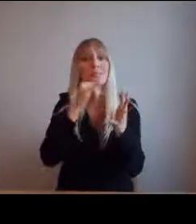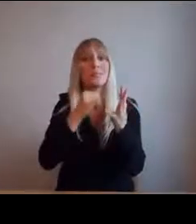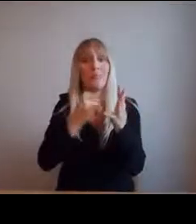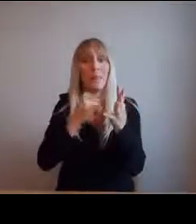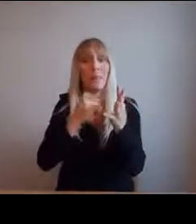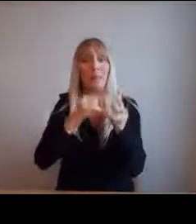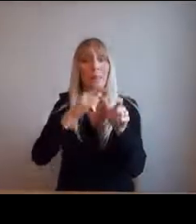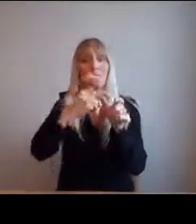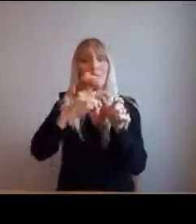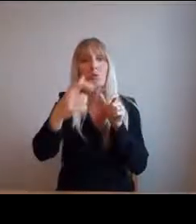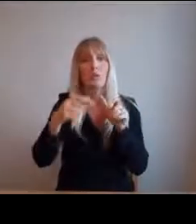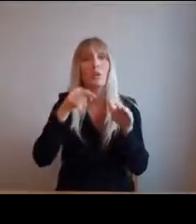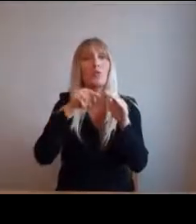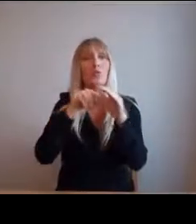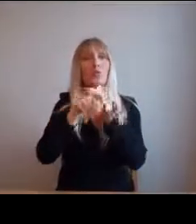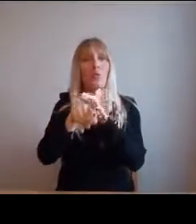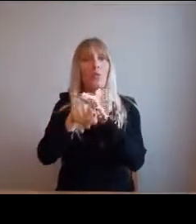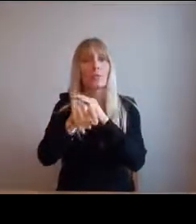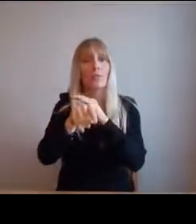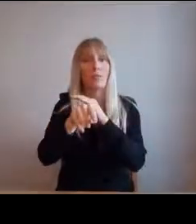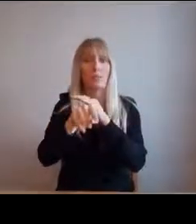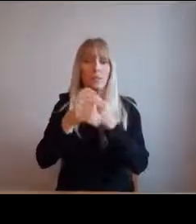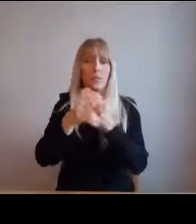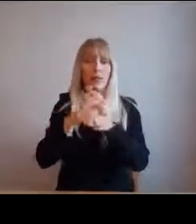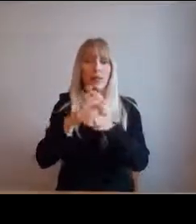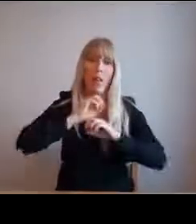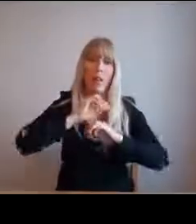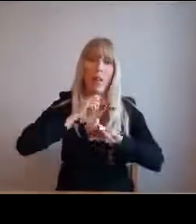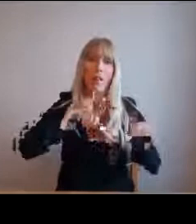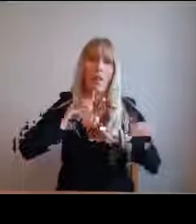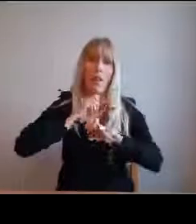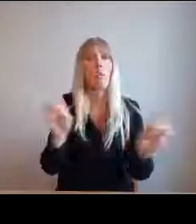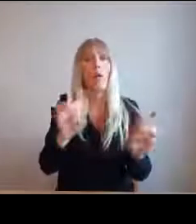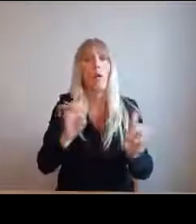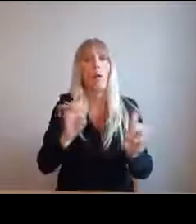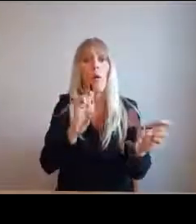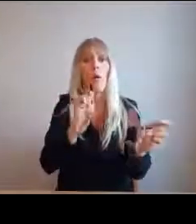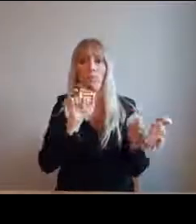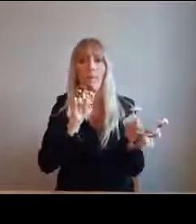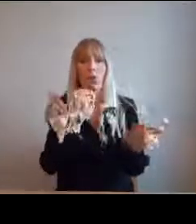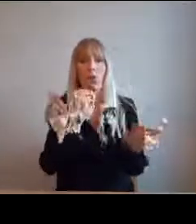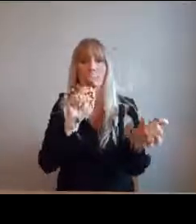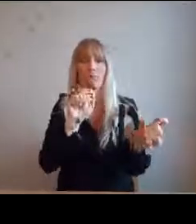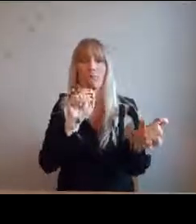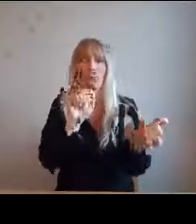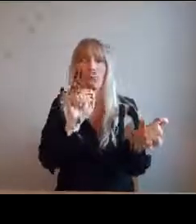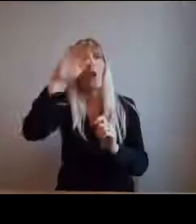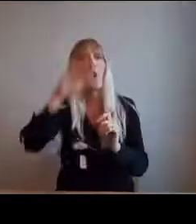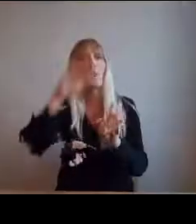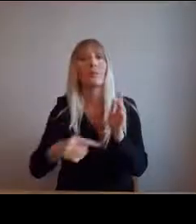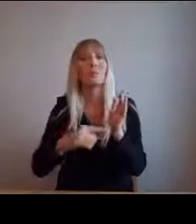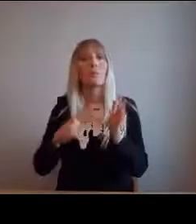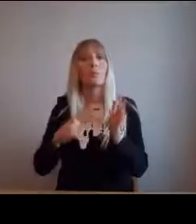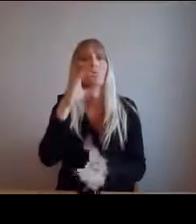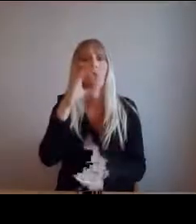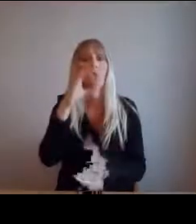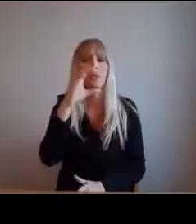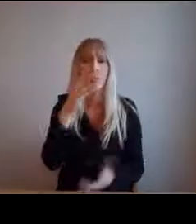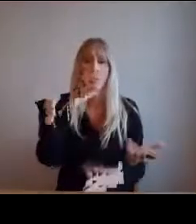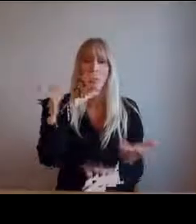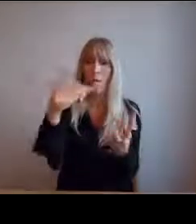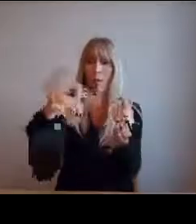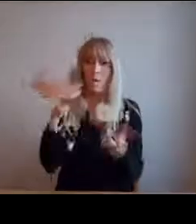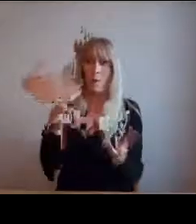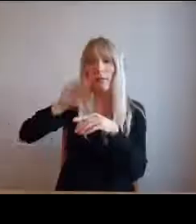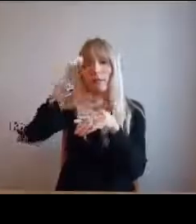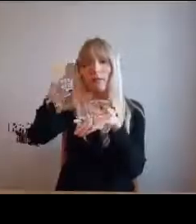proposed refinements to the Lower Thames Crossing, with a particular focus on refinements in Kent. So to be clear, this isn't an